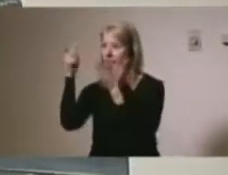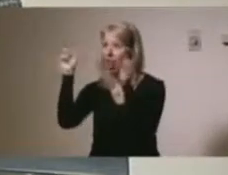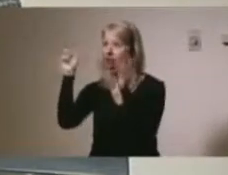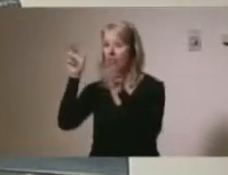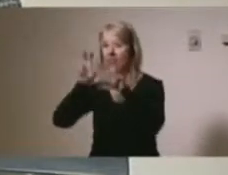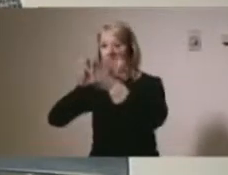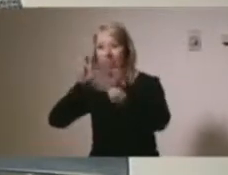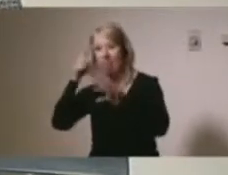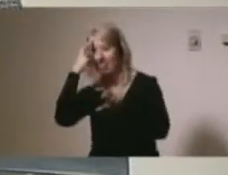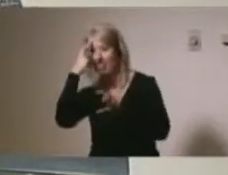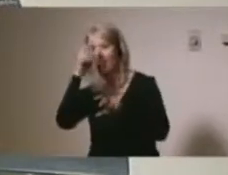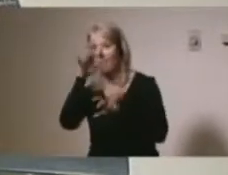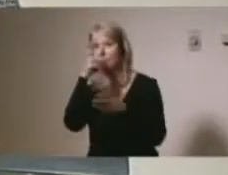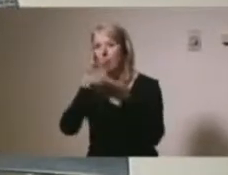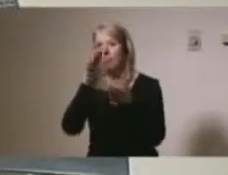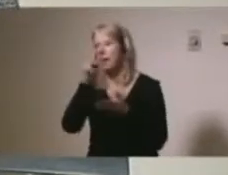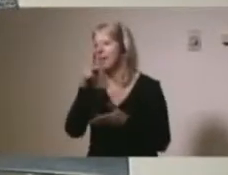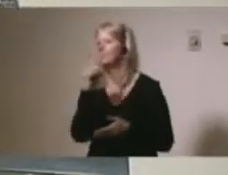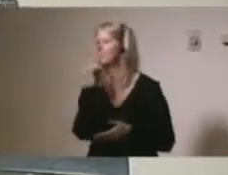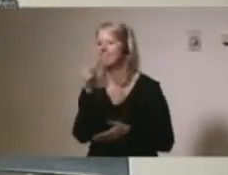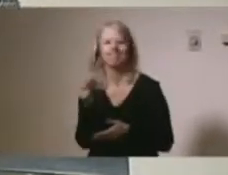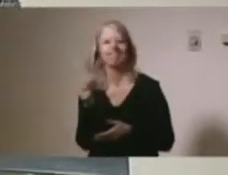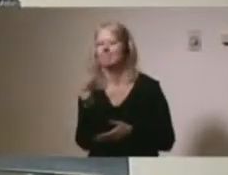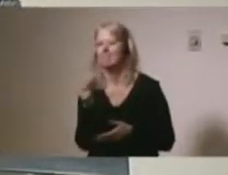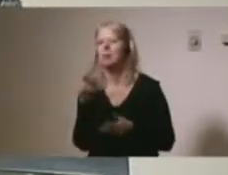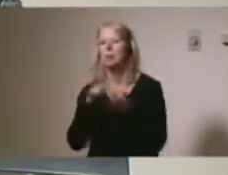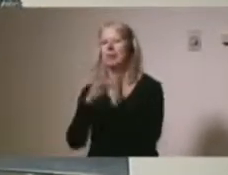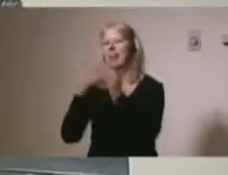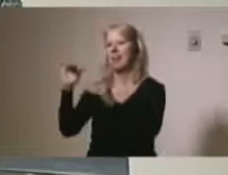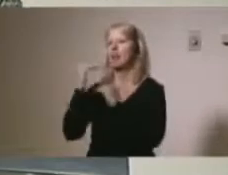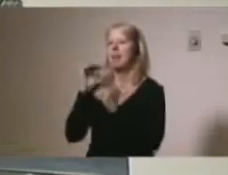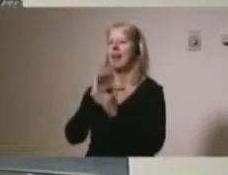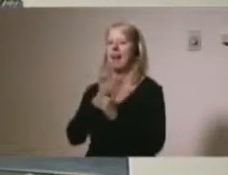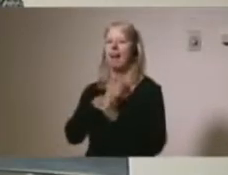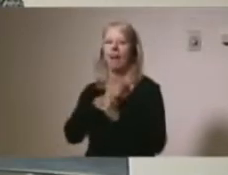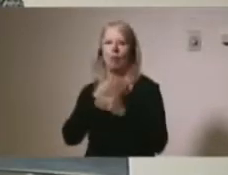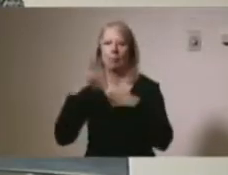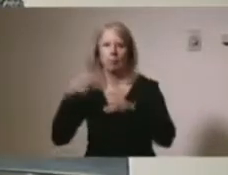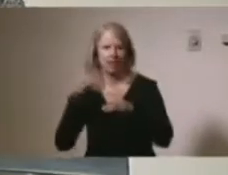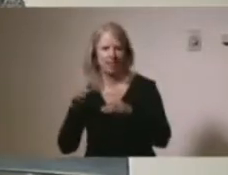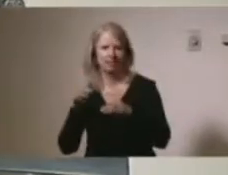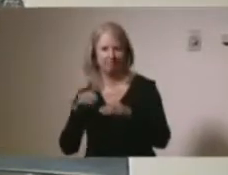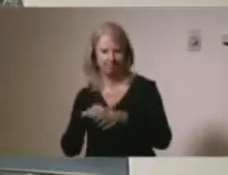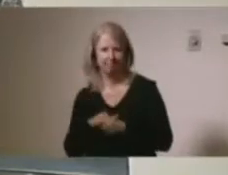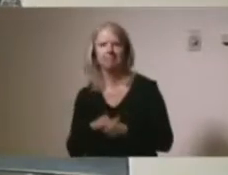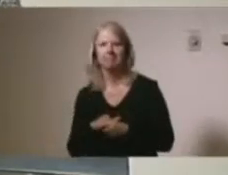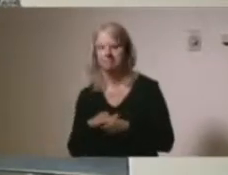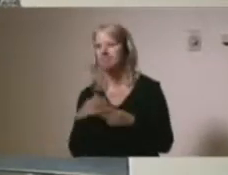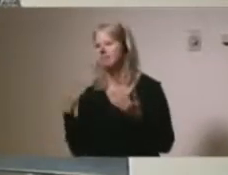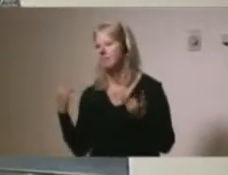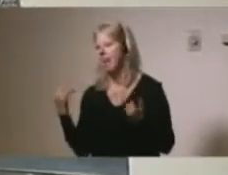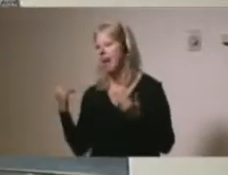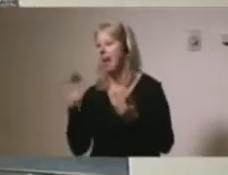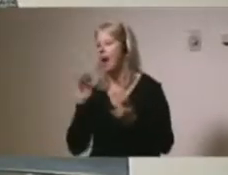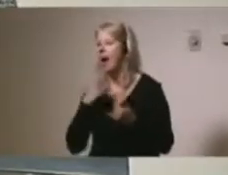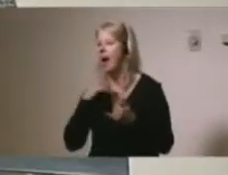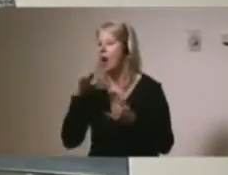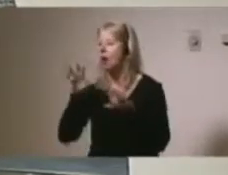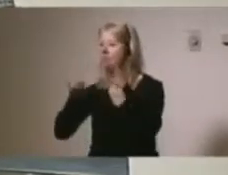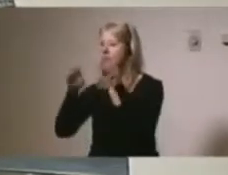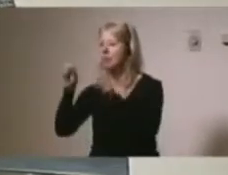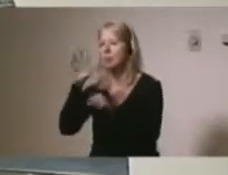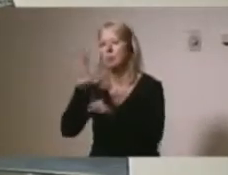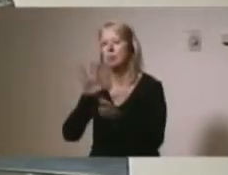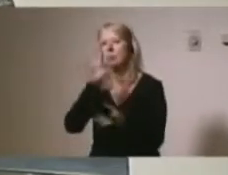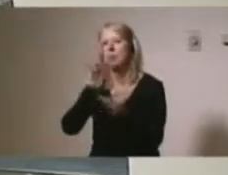investments. So that limits our market share. Our market share is now about 8%. When you